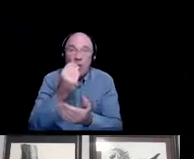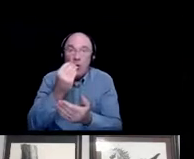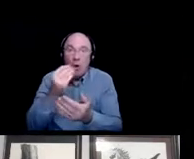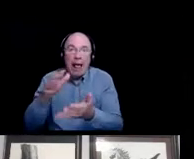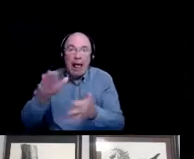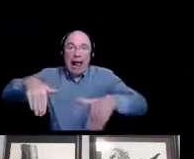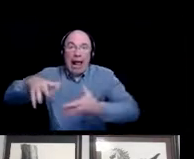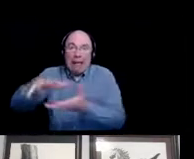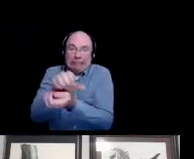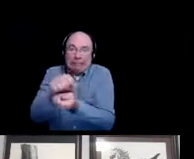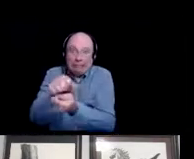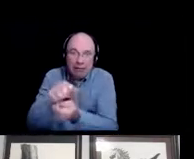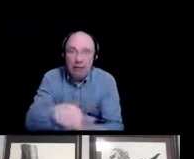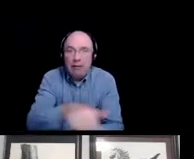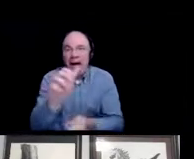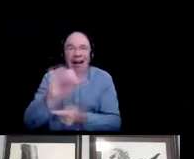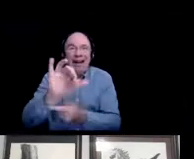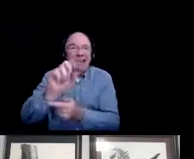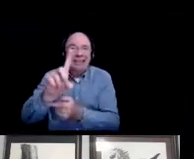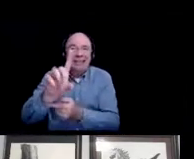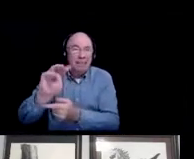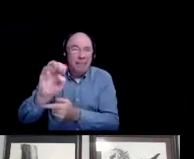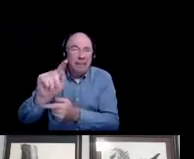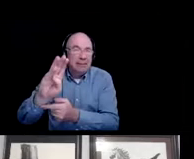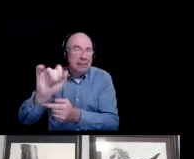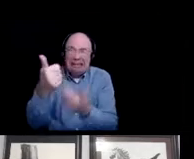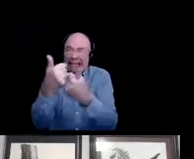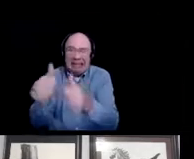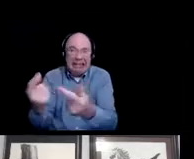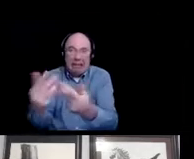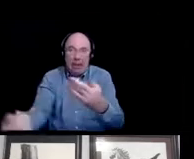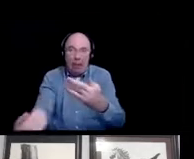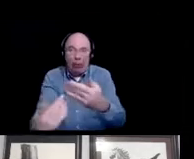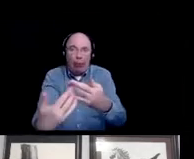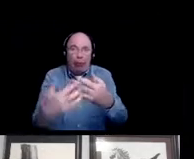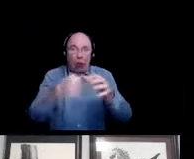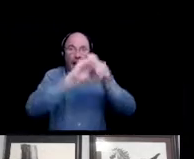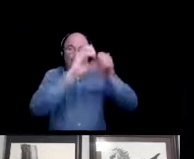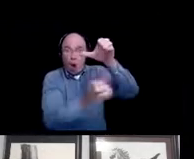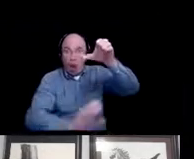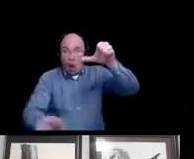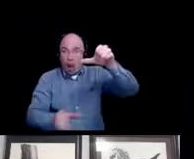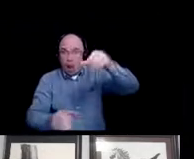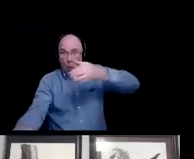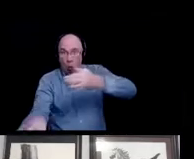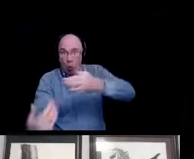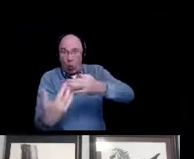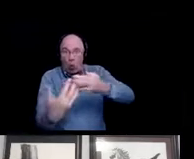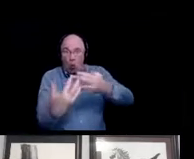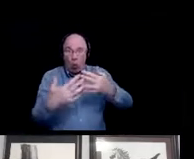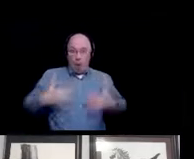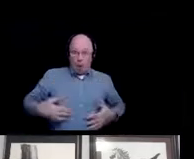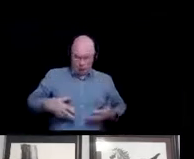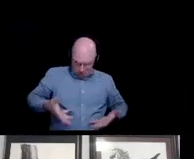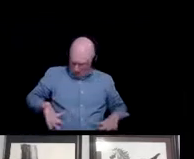molecules, metabolites, acids, whatever it may be, it becomes through the gut wall into your body, and your body says, hey, this is